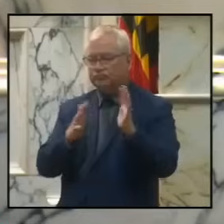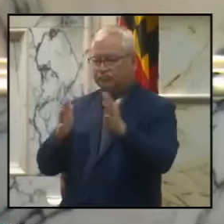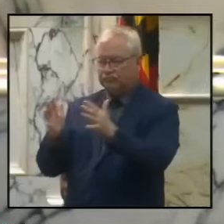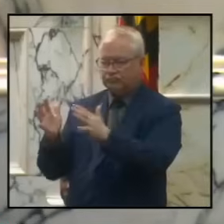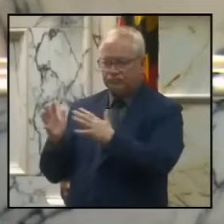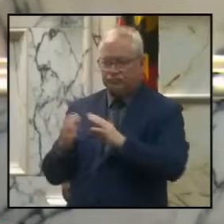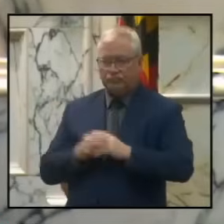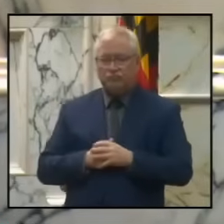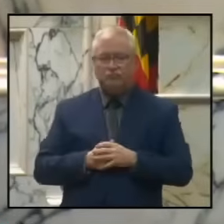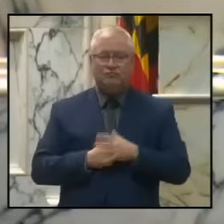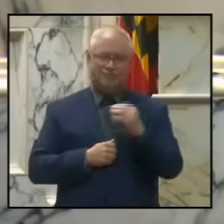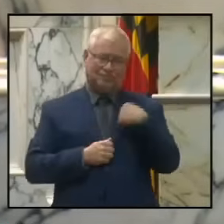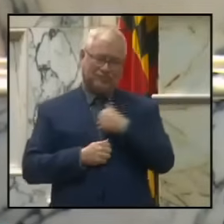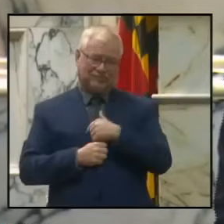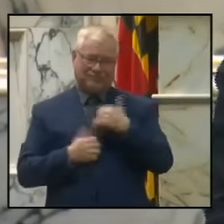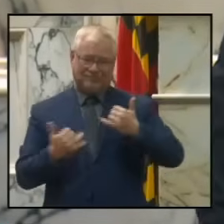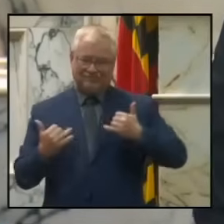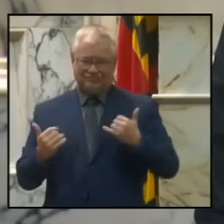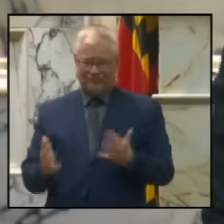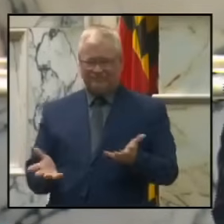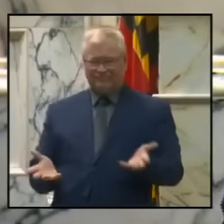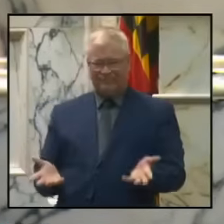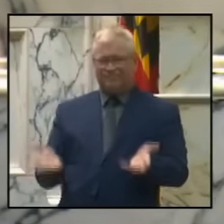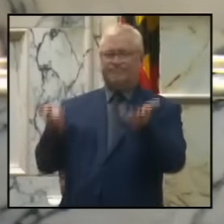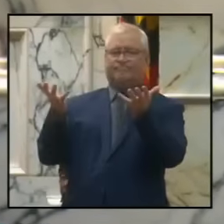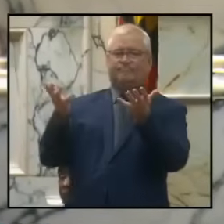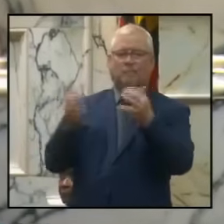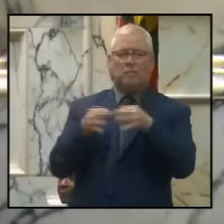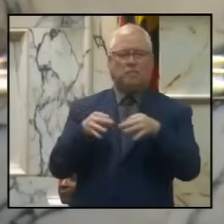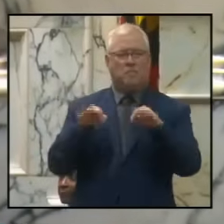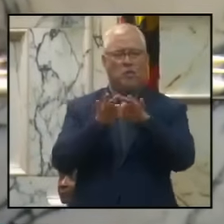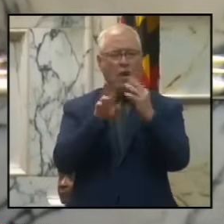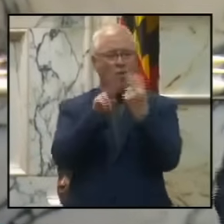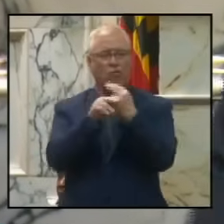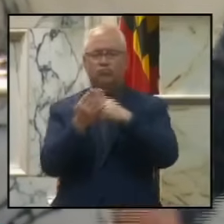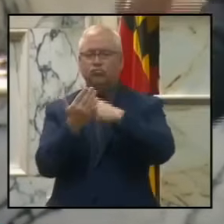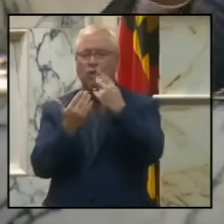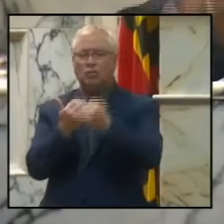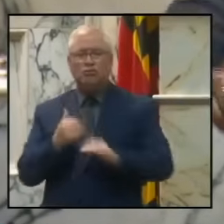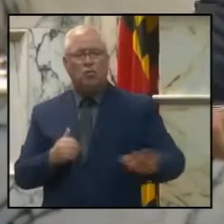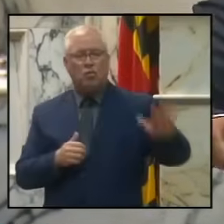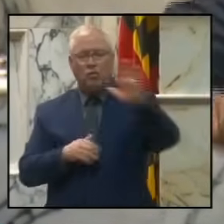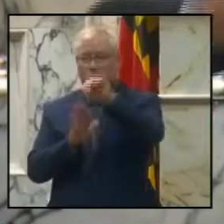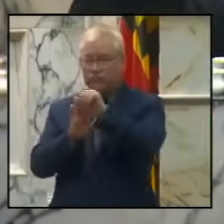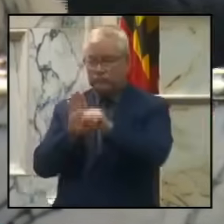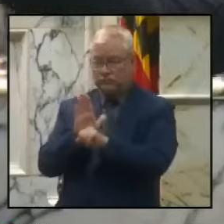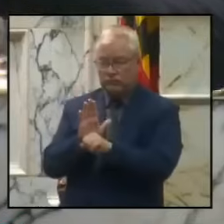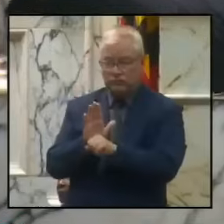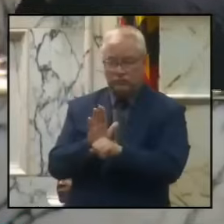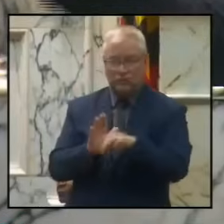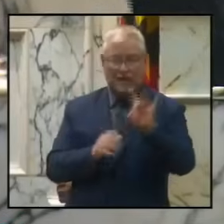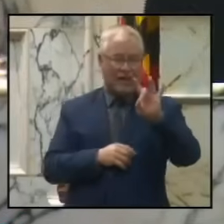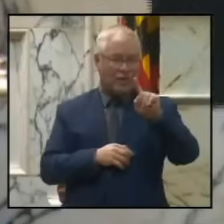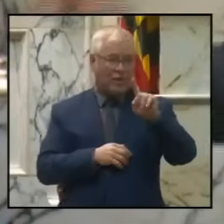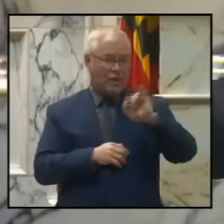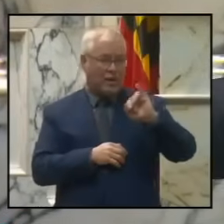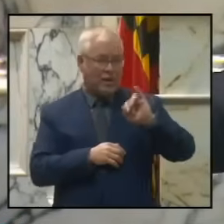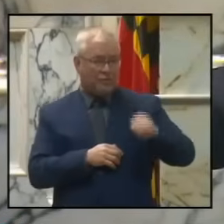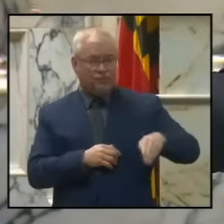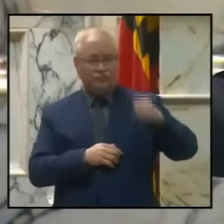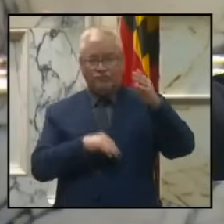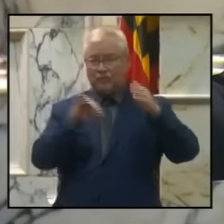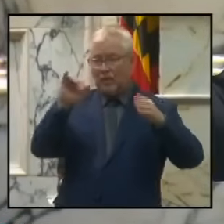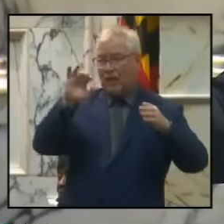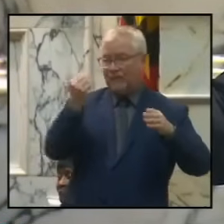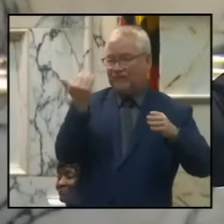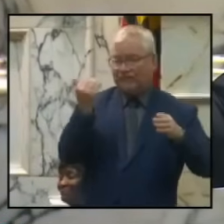And we are advancing critical highway projects all around the state of Maryland, from 81 and 15 in Western Maryland,